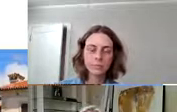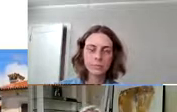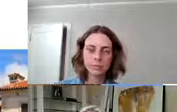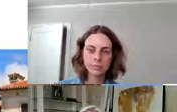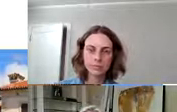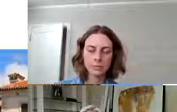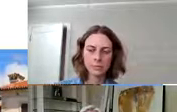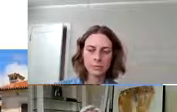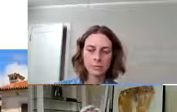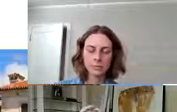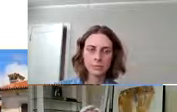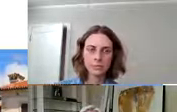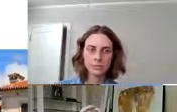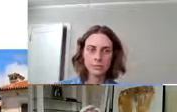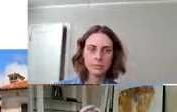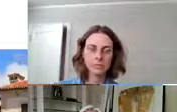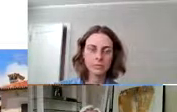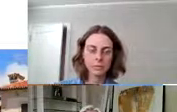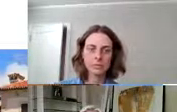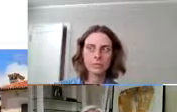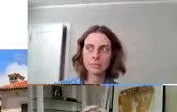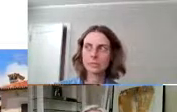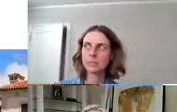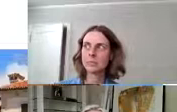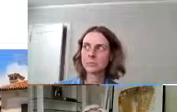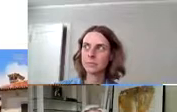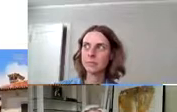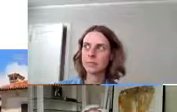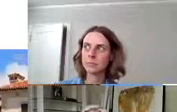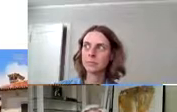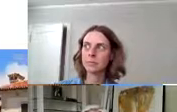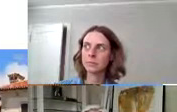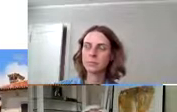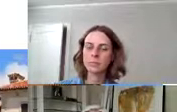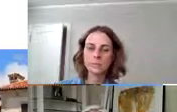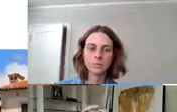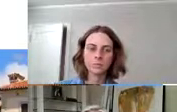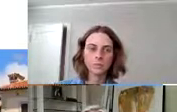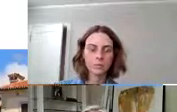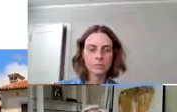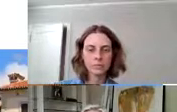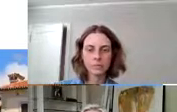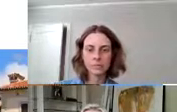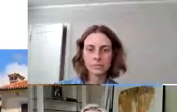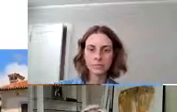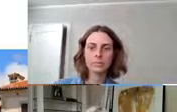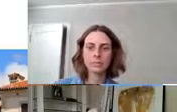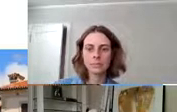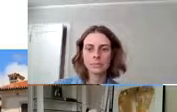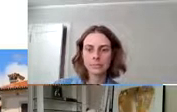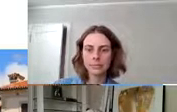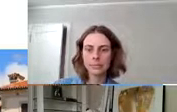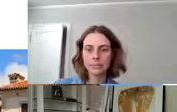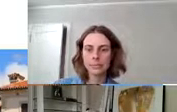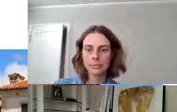shoreline, offers 10 acres of formal gardens and 32 decorated rooms, many with murals and other artworks